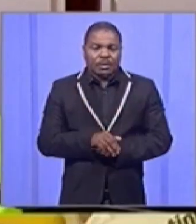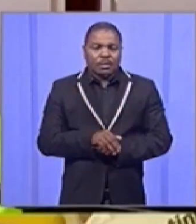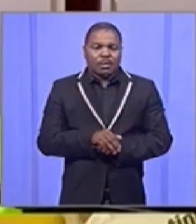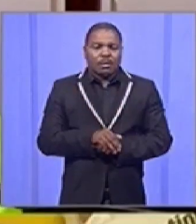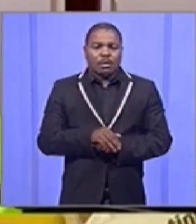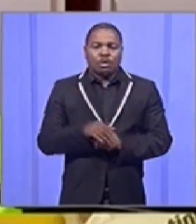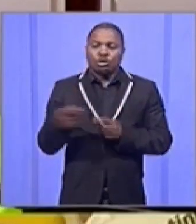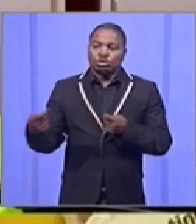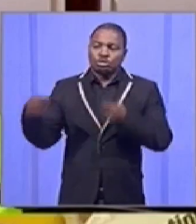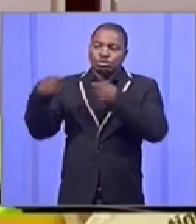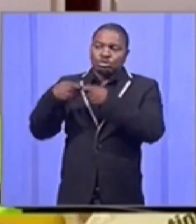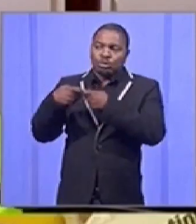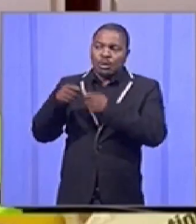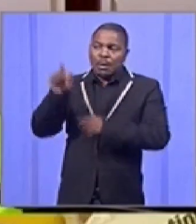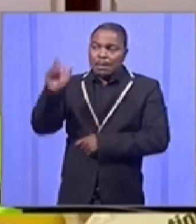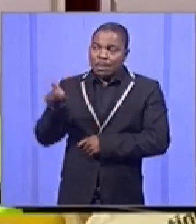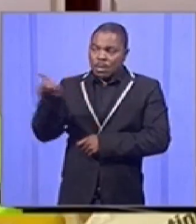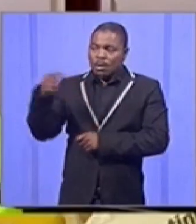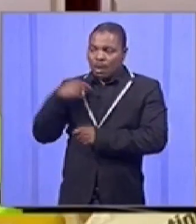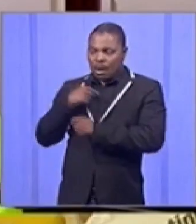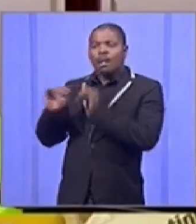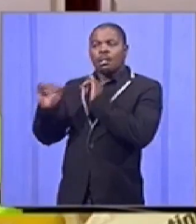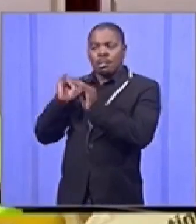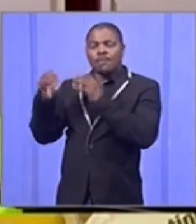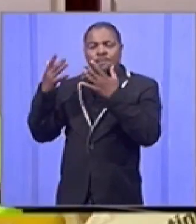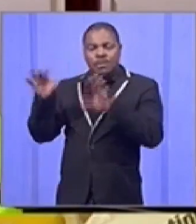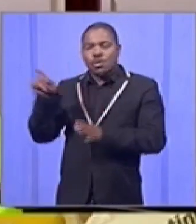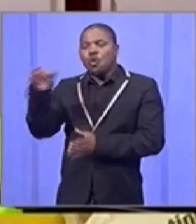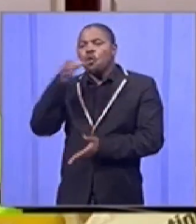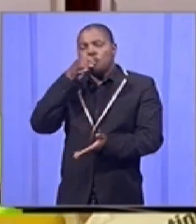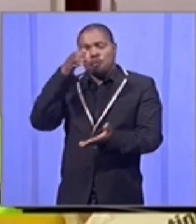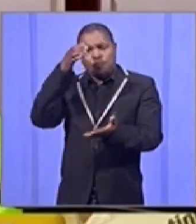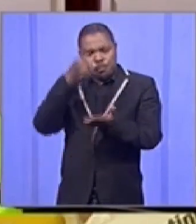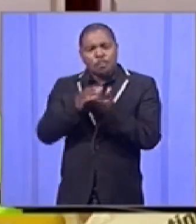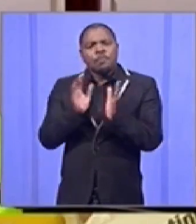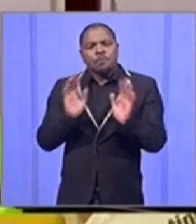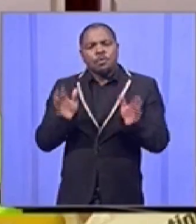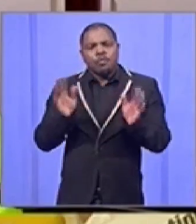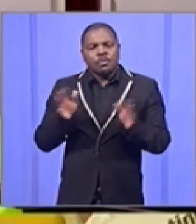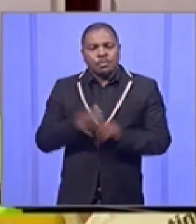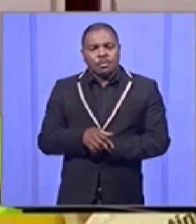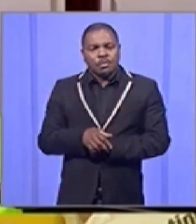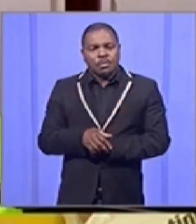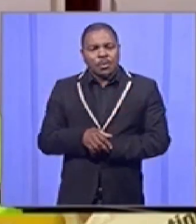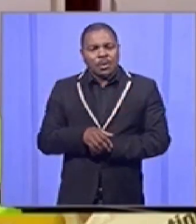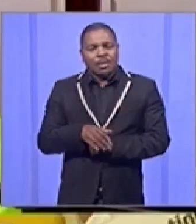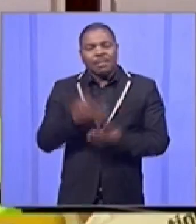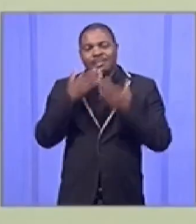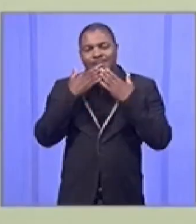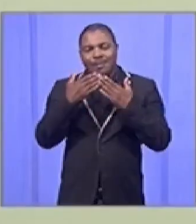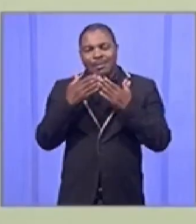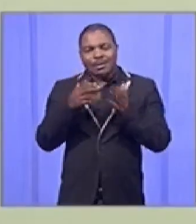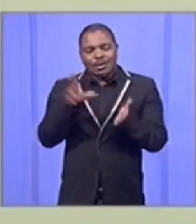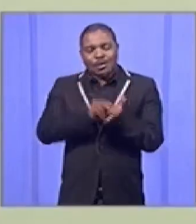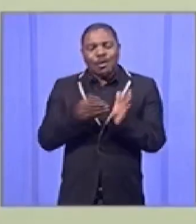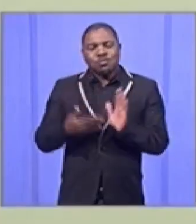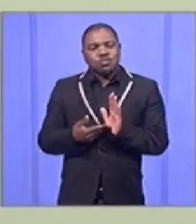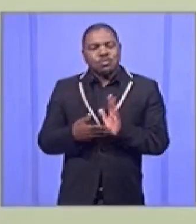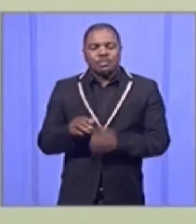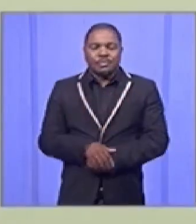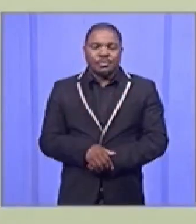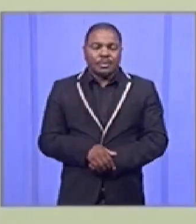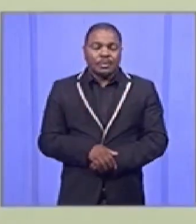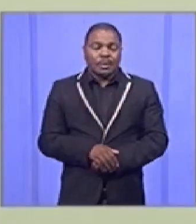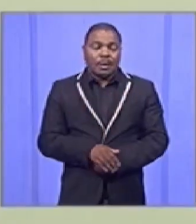one of the donors I've interviewed who confirmed, thanks that we had the recording. Mkhwebane